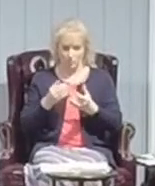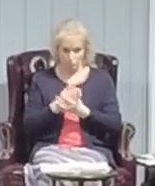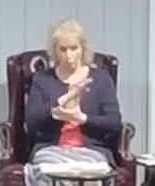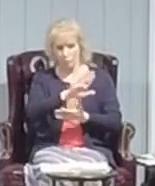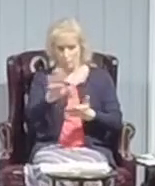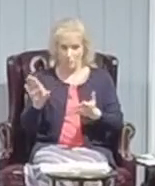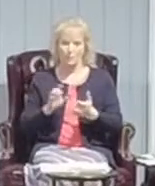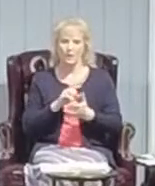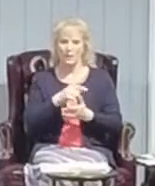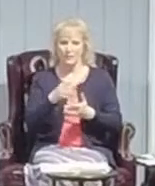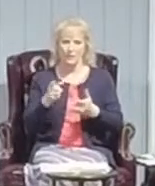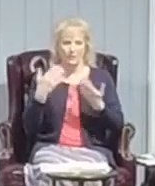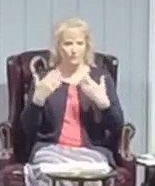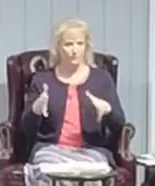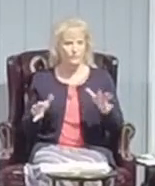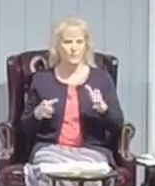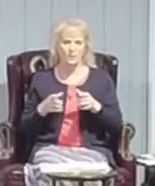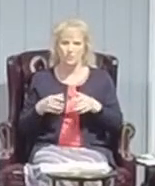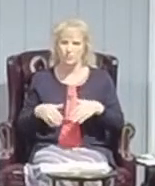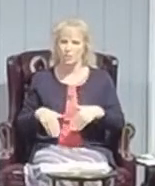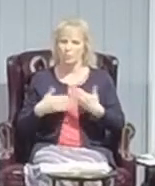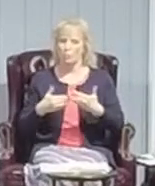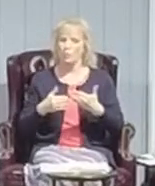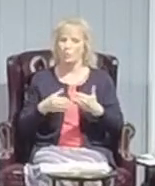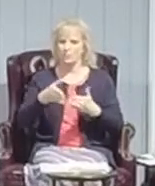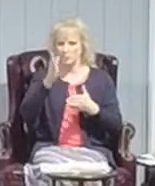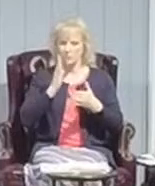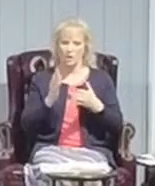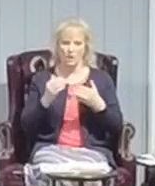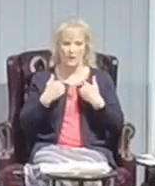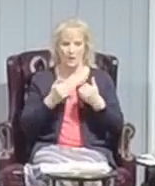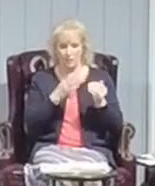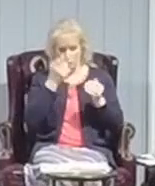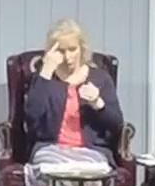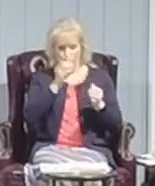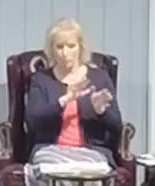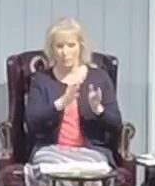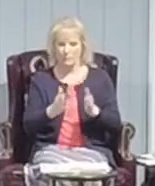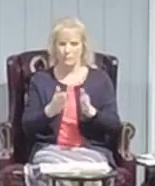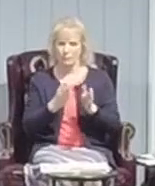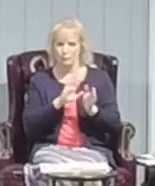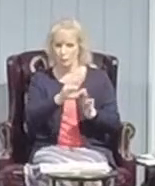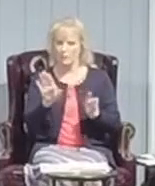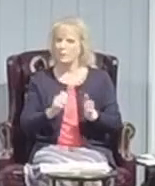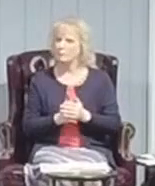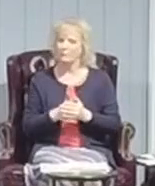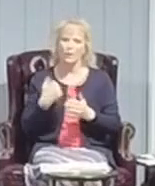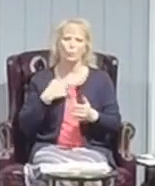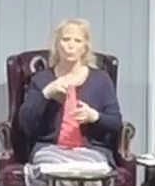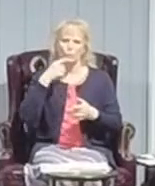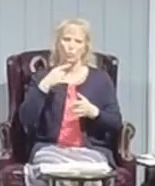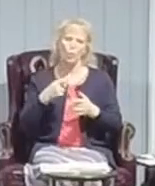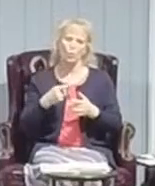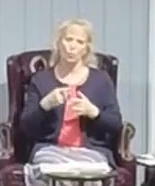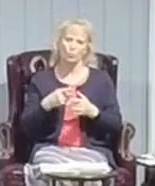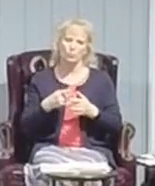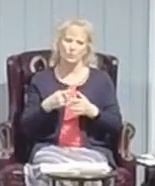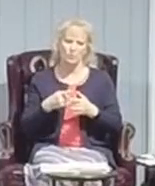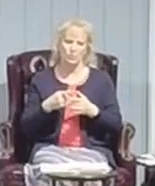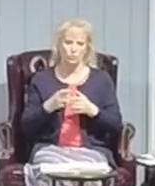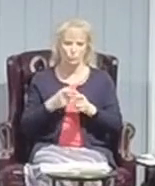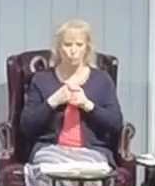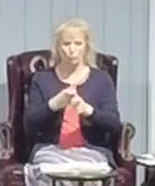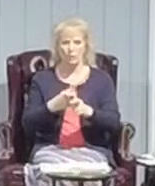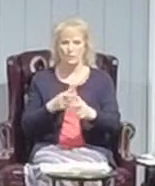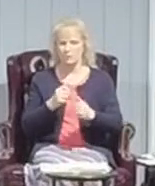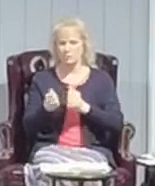the course that God had for them. And so we were told, we talked about this last night, that we're to run this race by laying aside